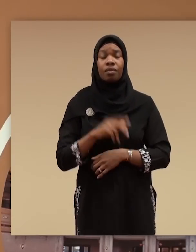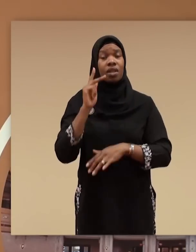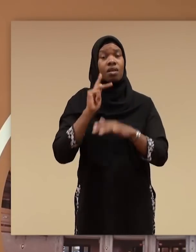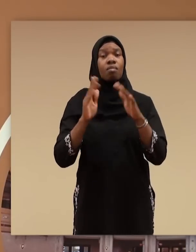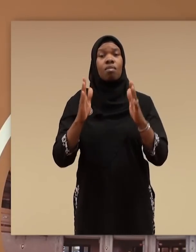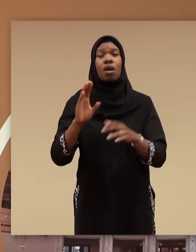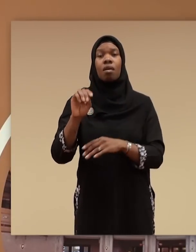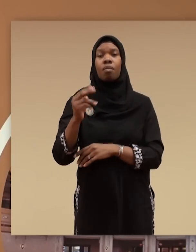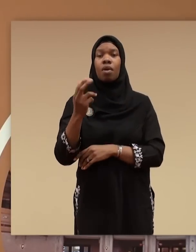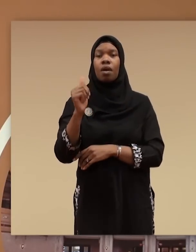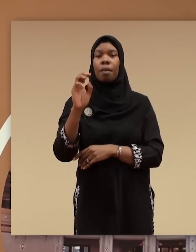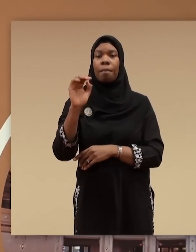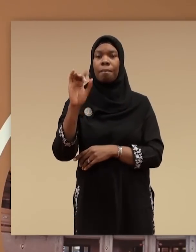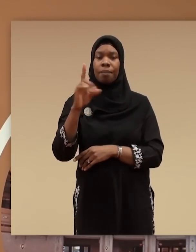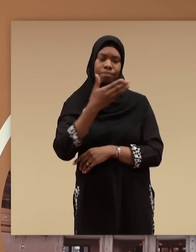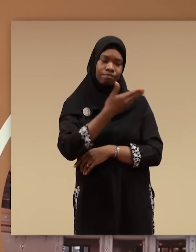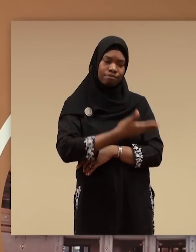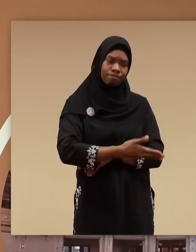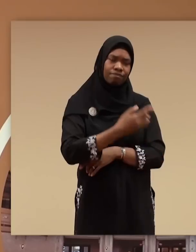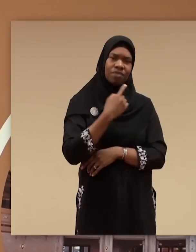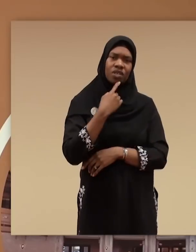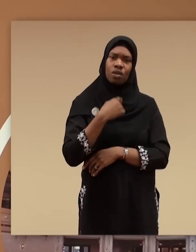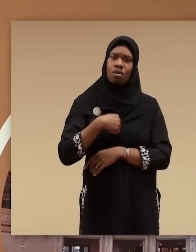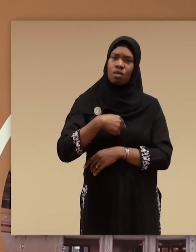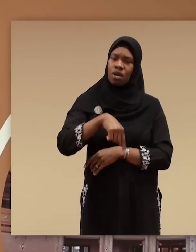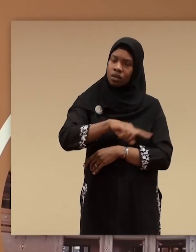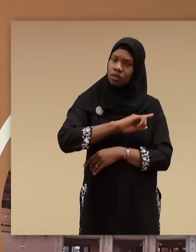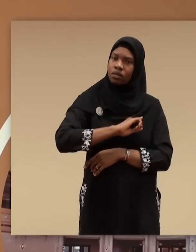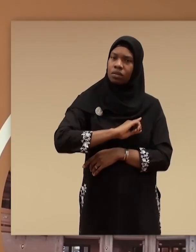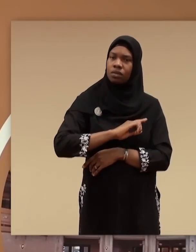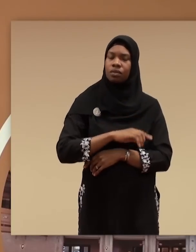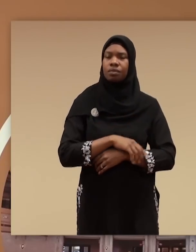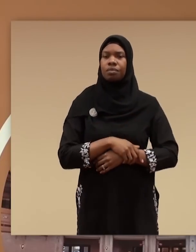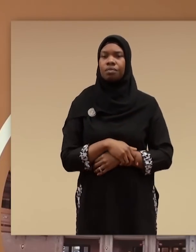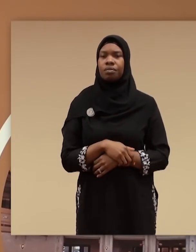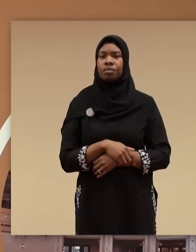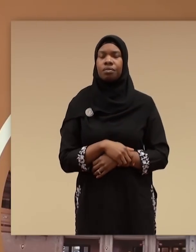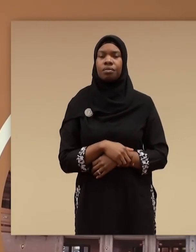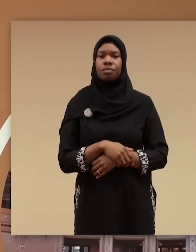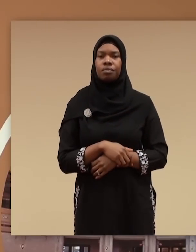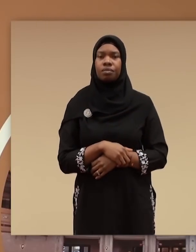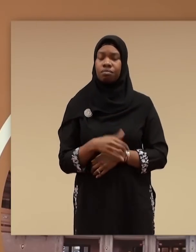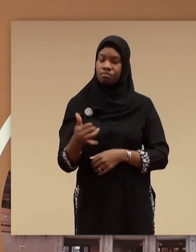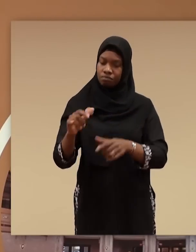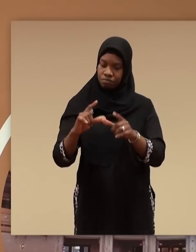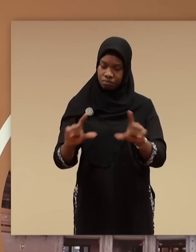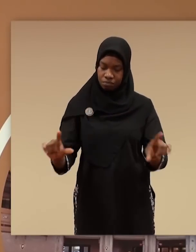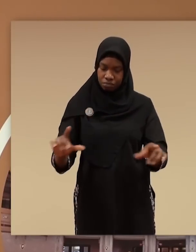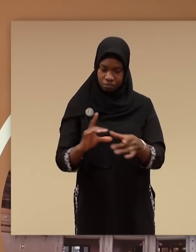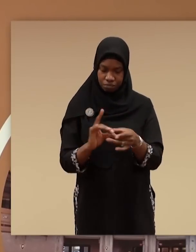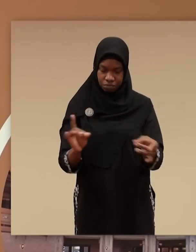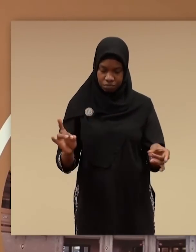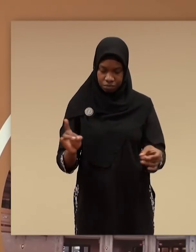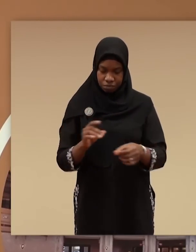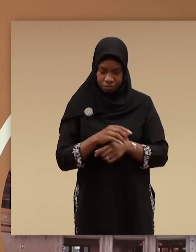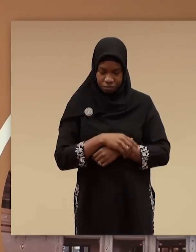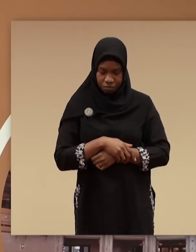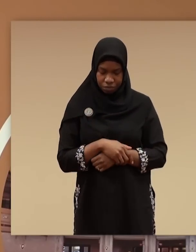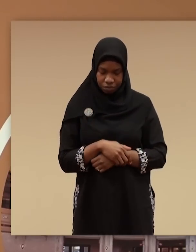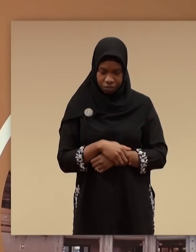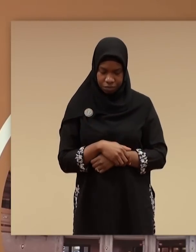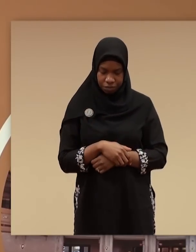ma'adin, khiyaruhum fil jahiliyyah, khiyaruhum fil Islam, idha faqihu."